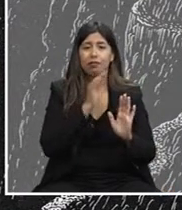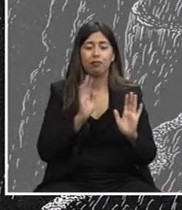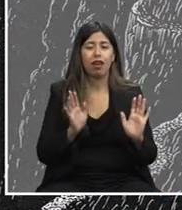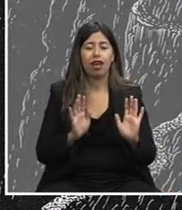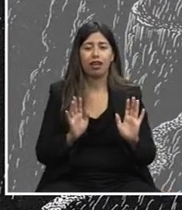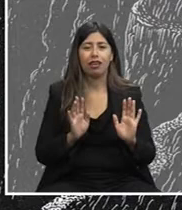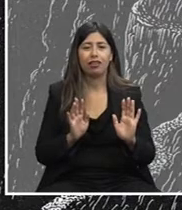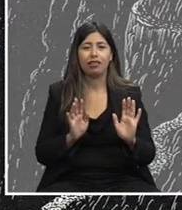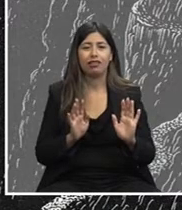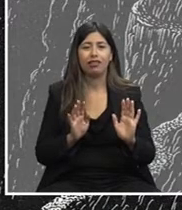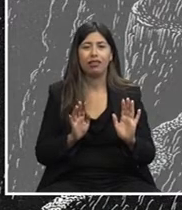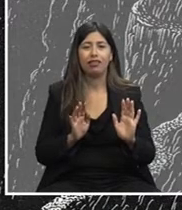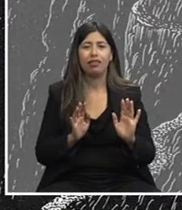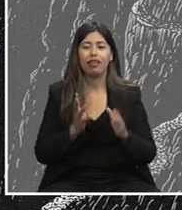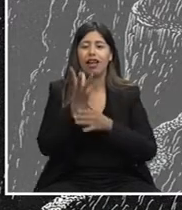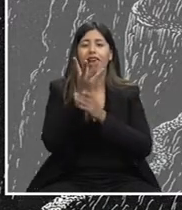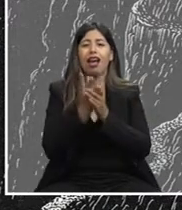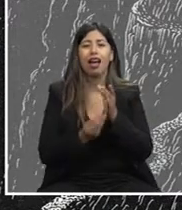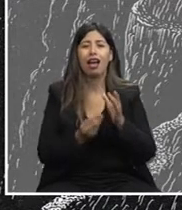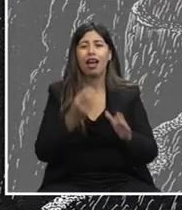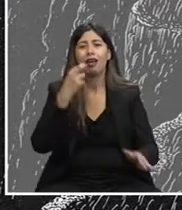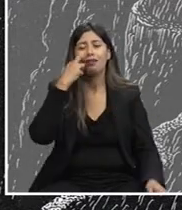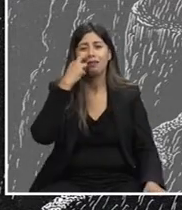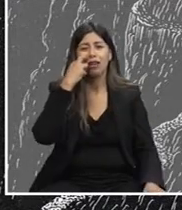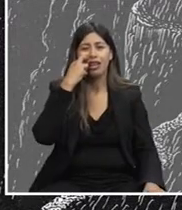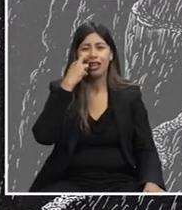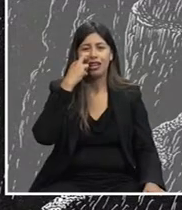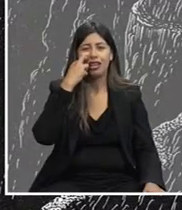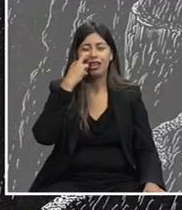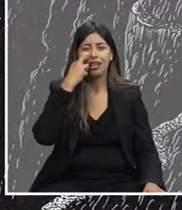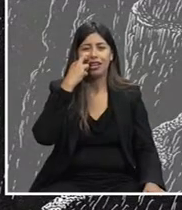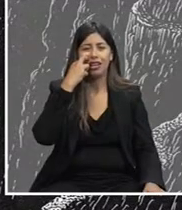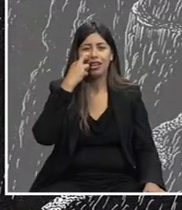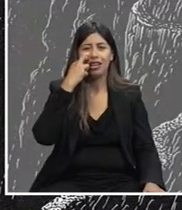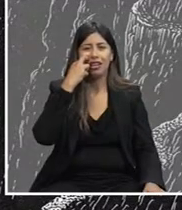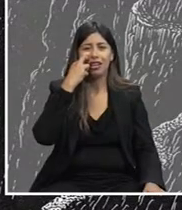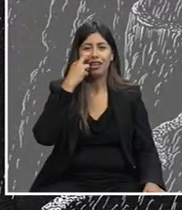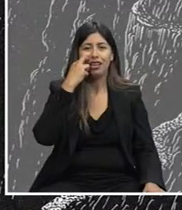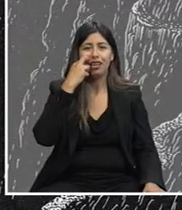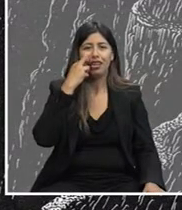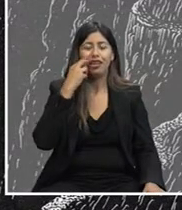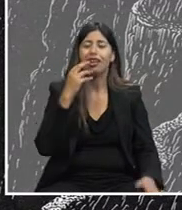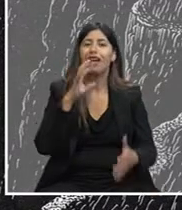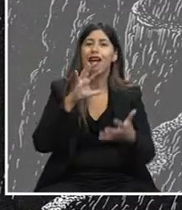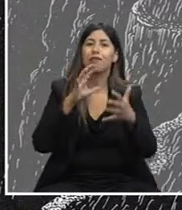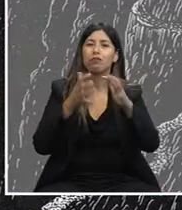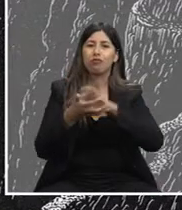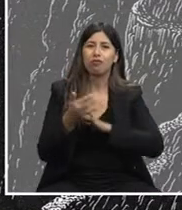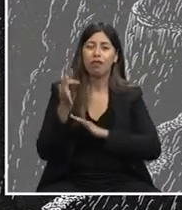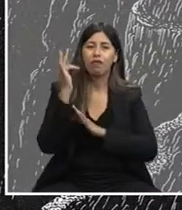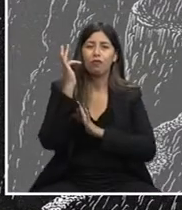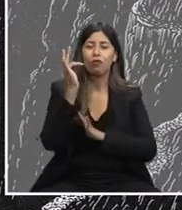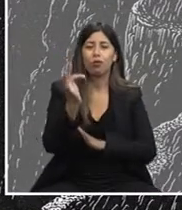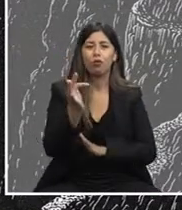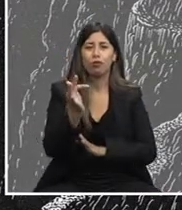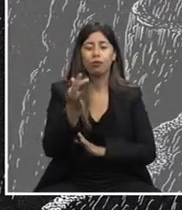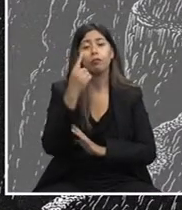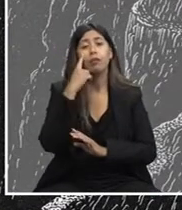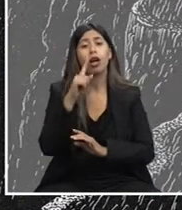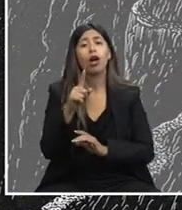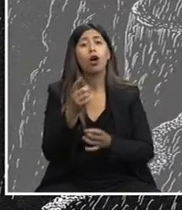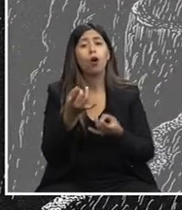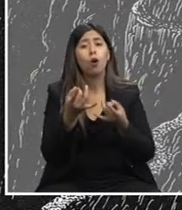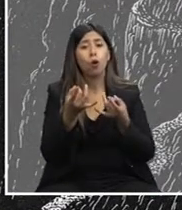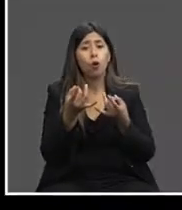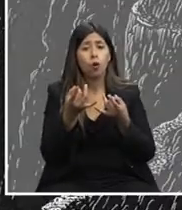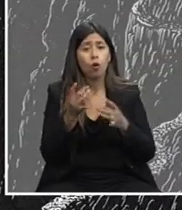extinction would foreclose our future. It would destroy this potential. Yet it's not the only way our potential might be